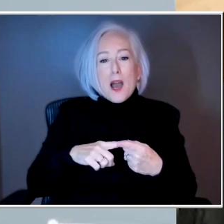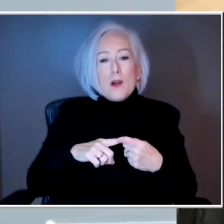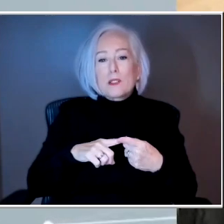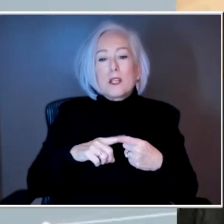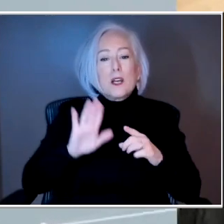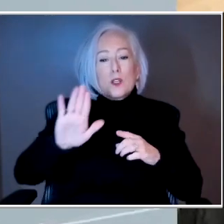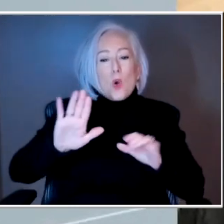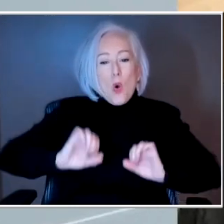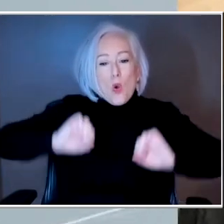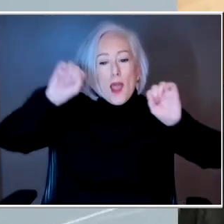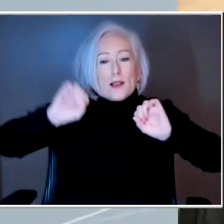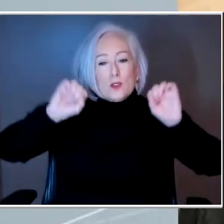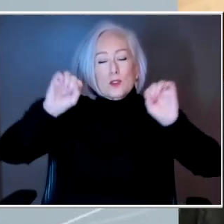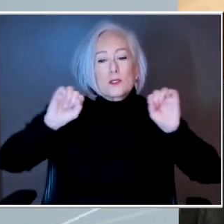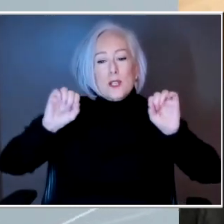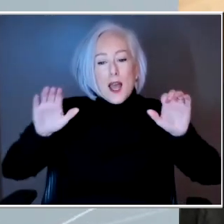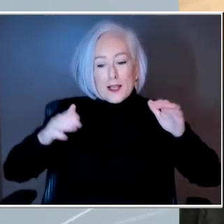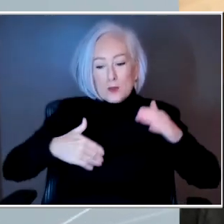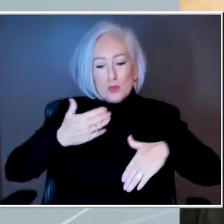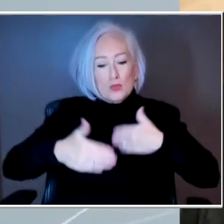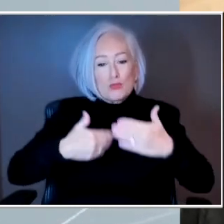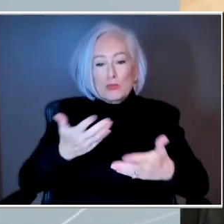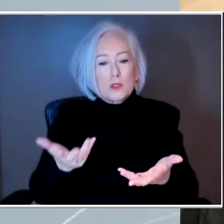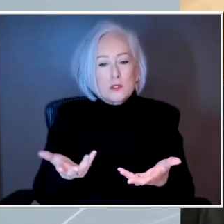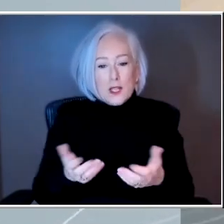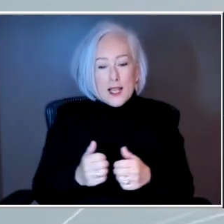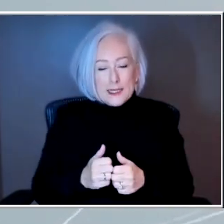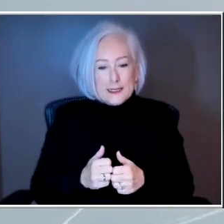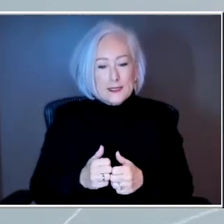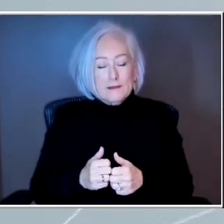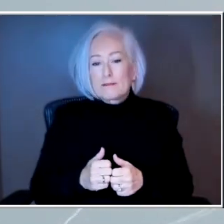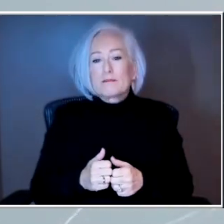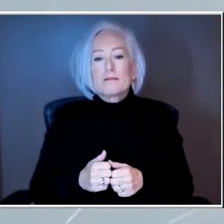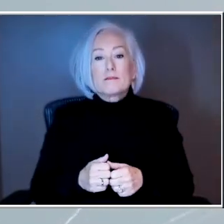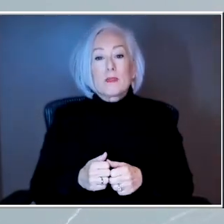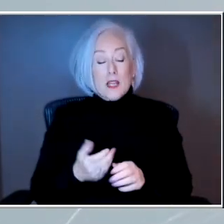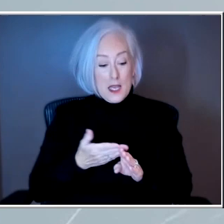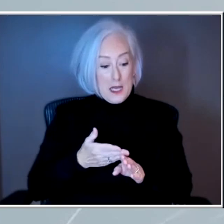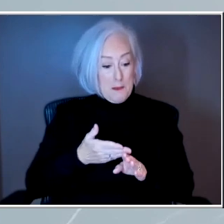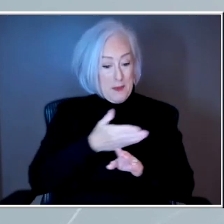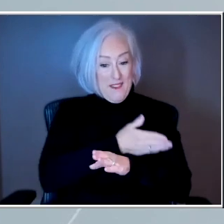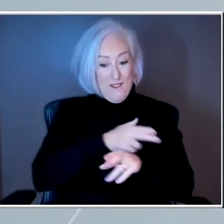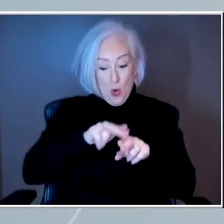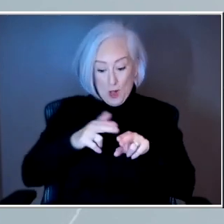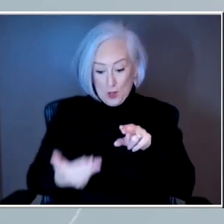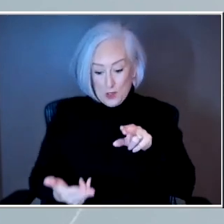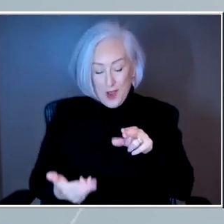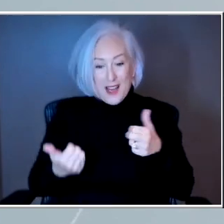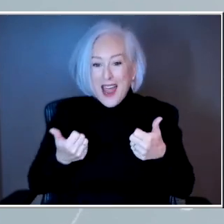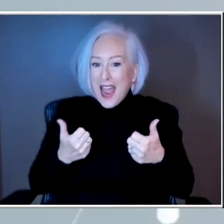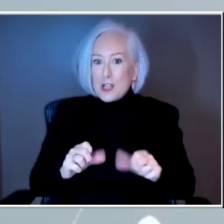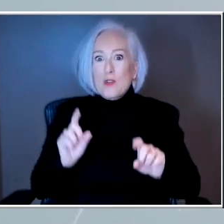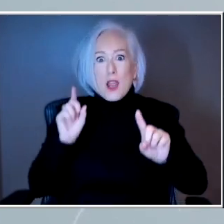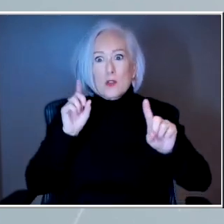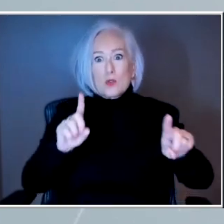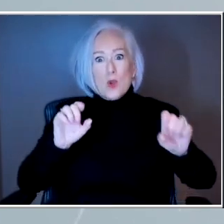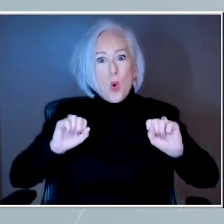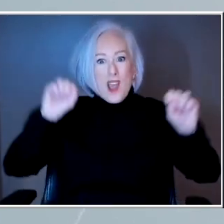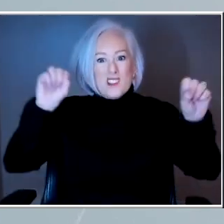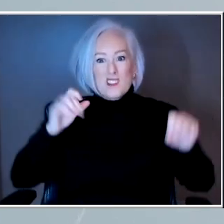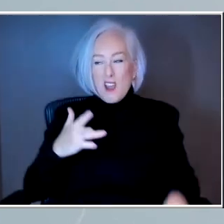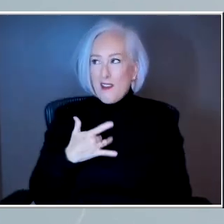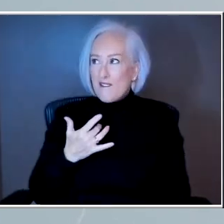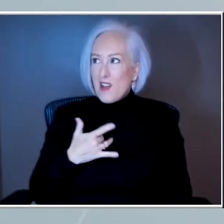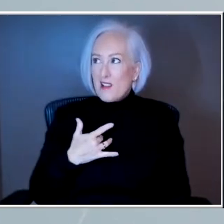the limits. Well, before weight loss, I tried going to the gym, but I always felt like the fat girl. And I always felt like no one